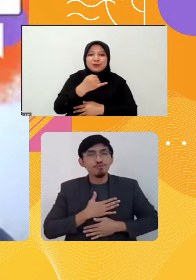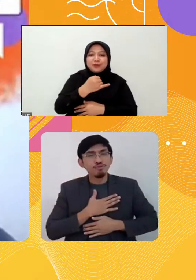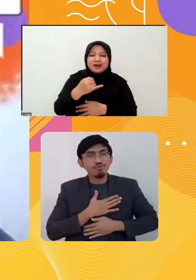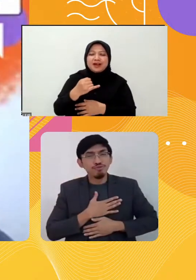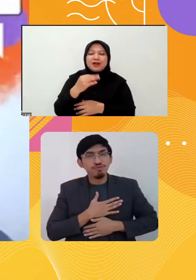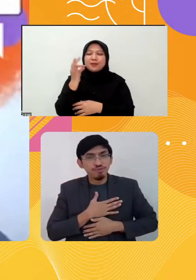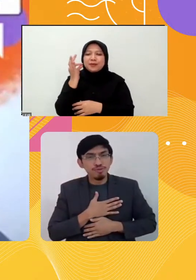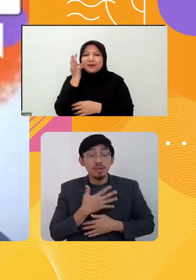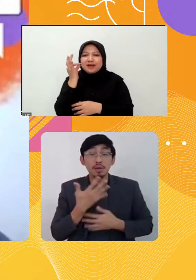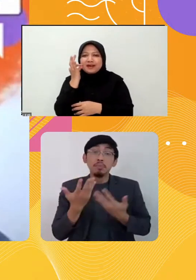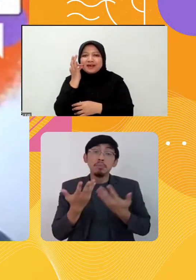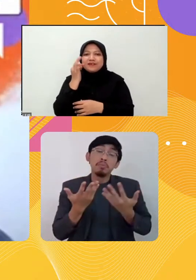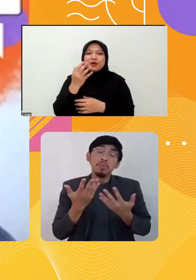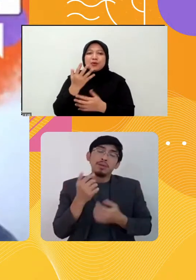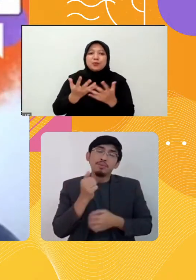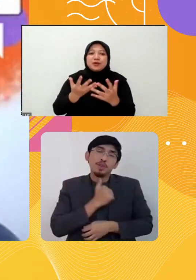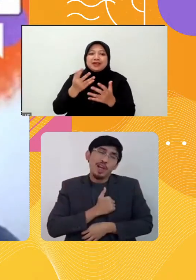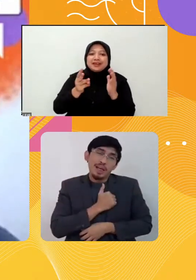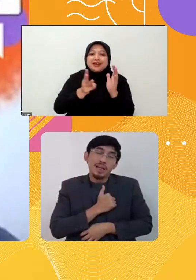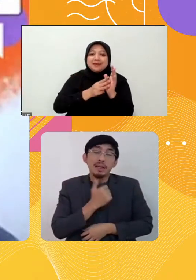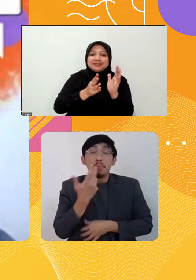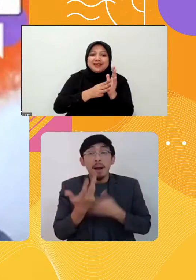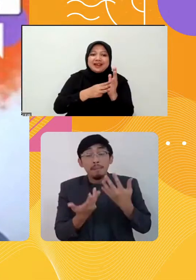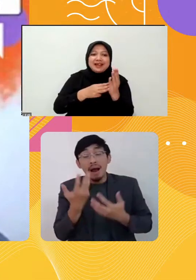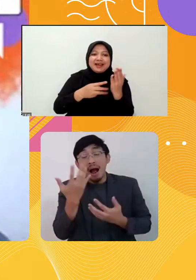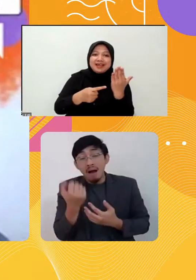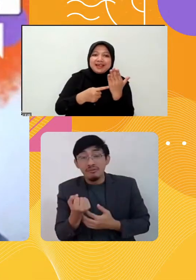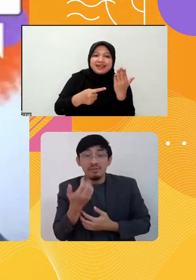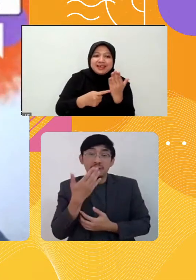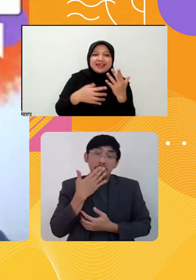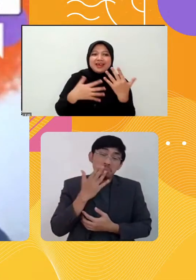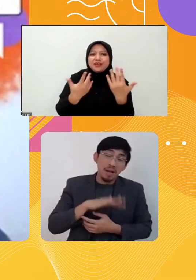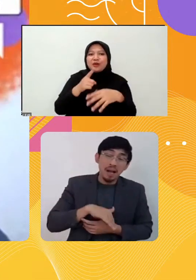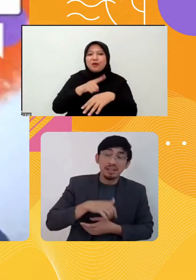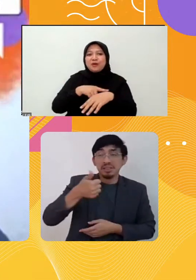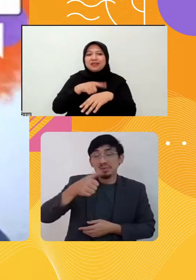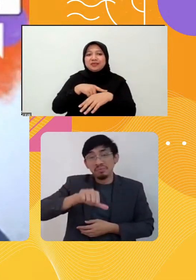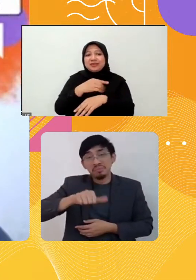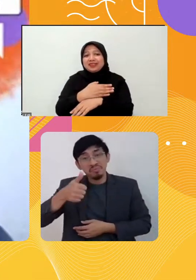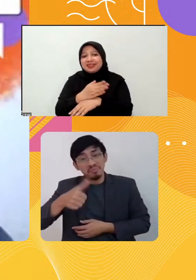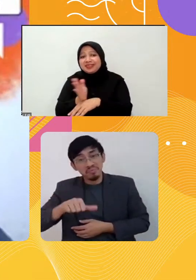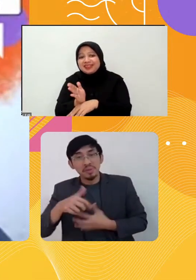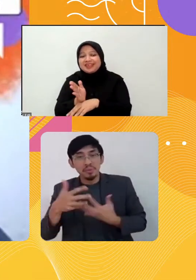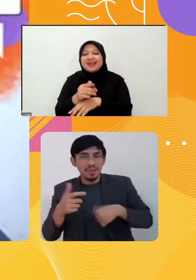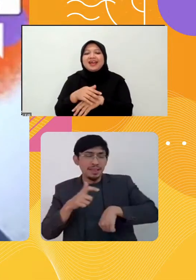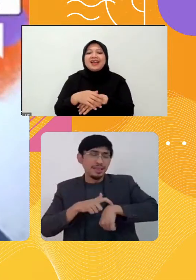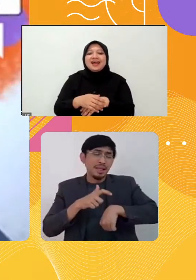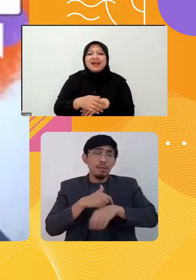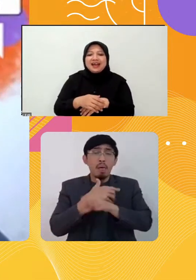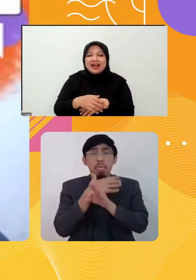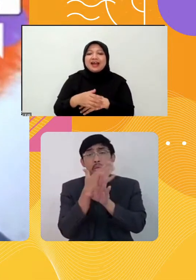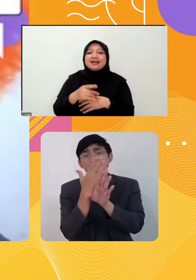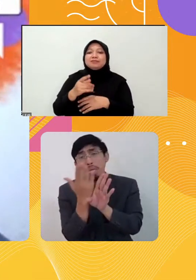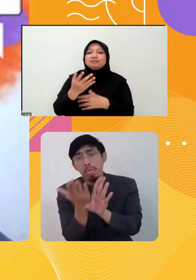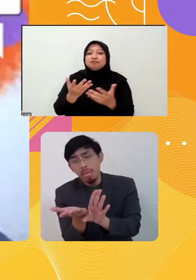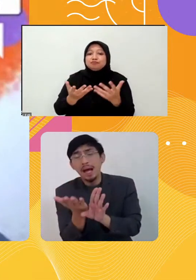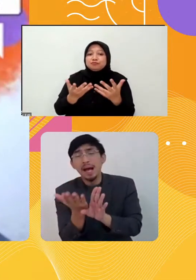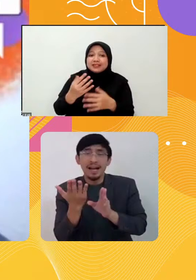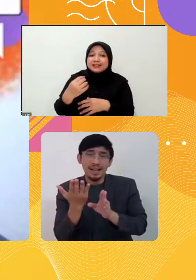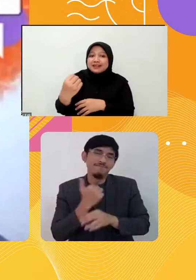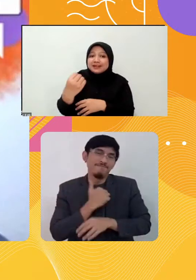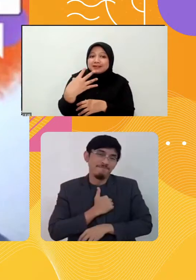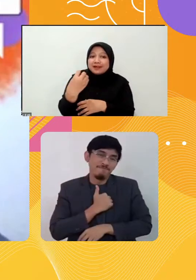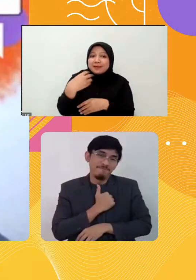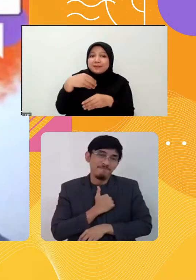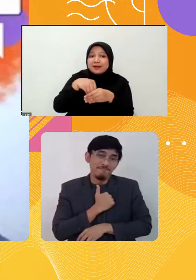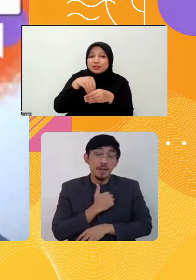technical issues, the corruption of the time. I need your input on the present